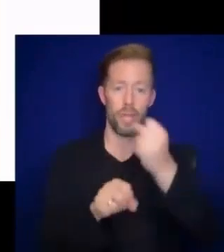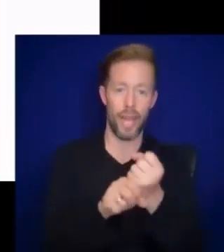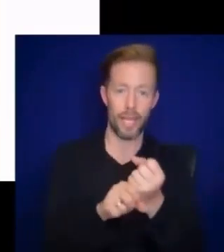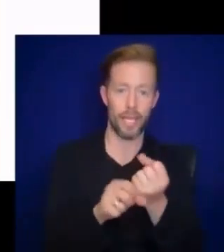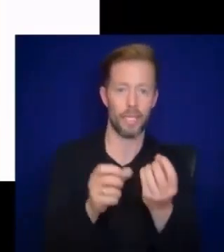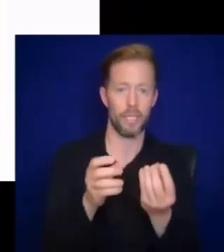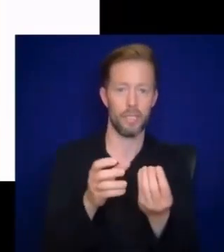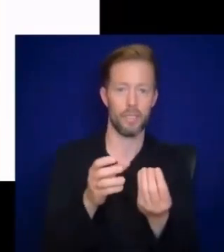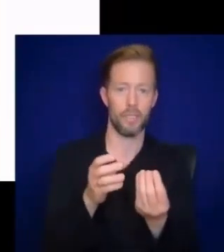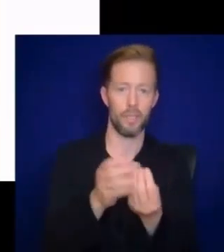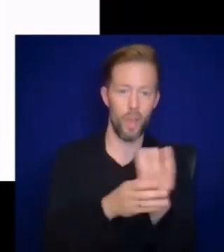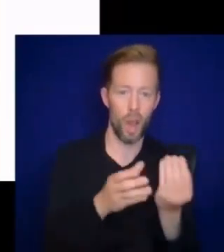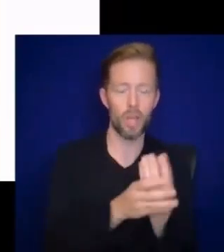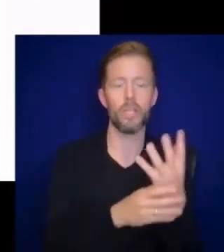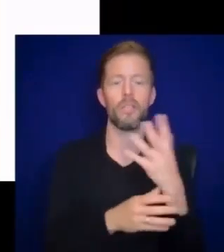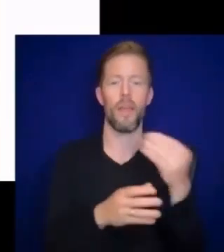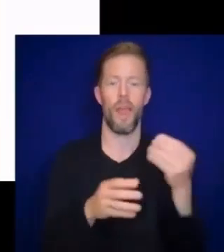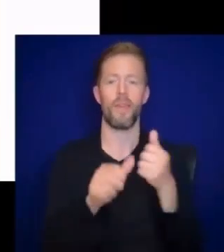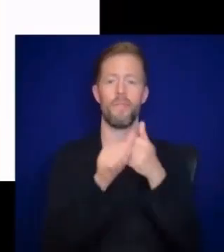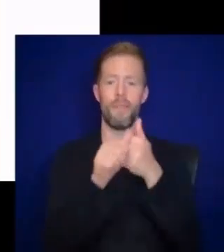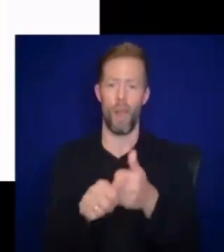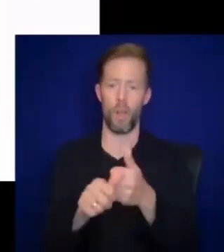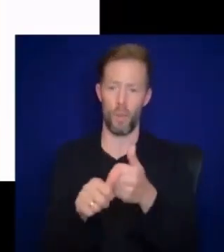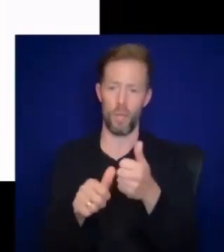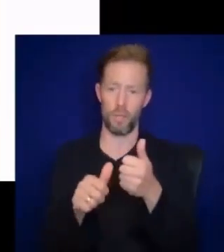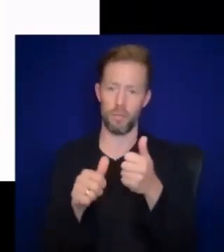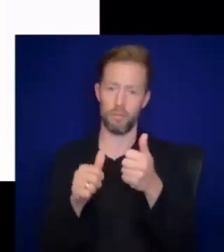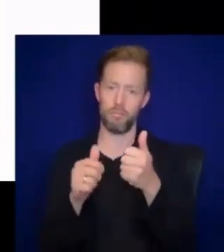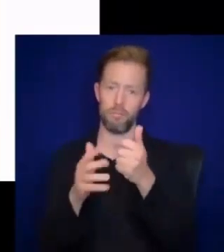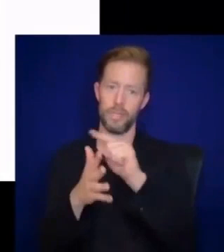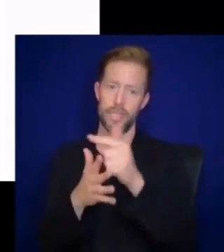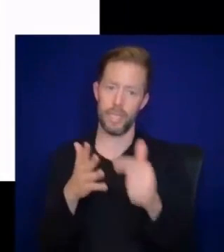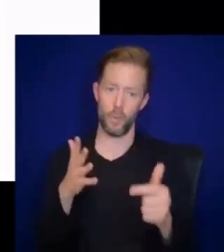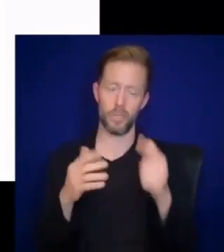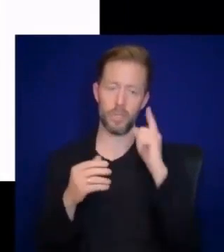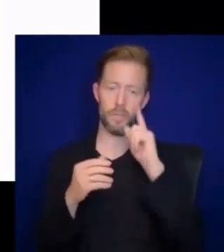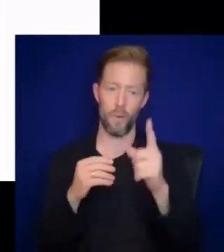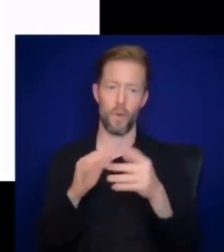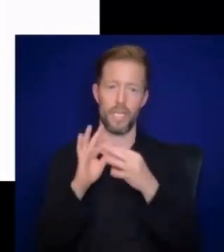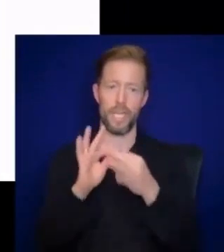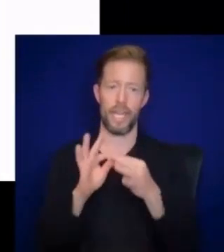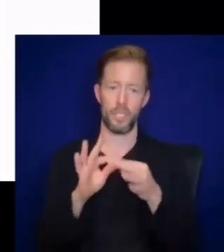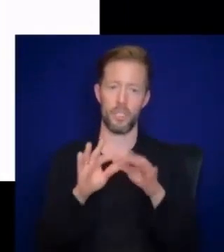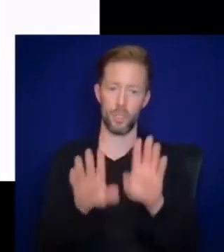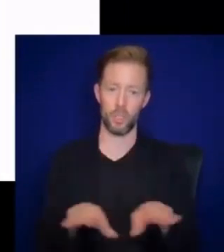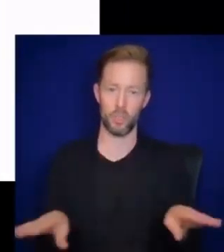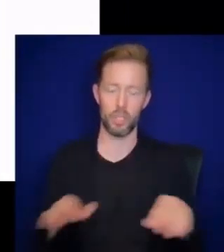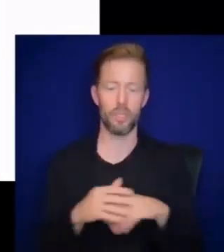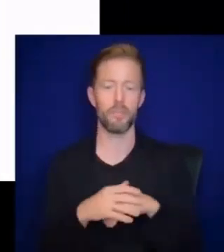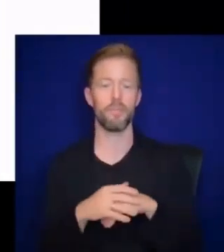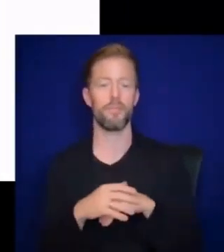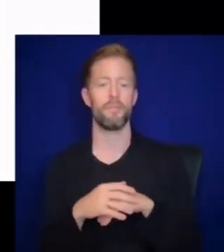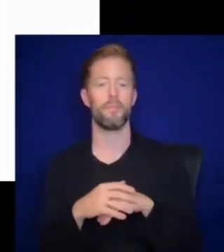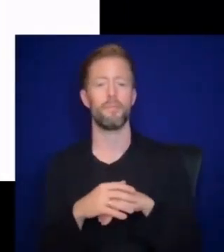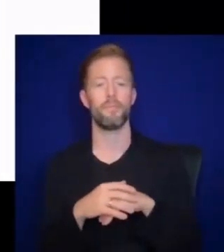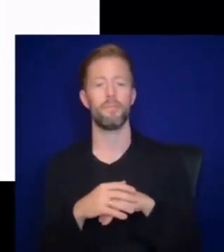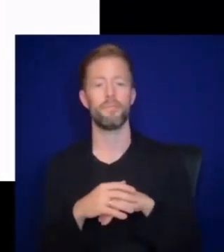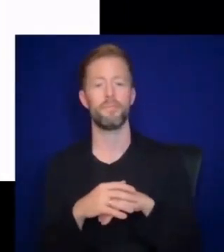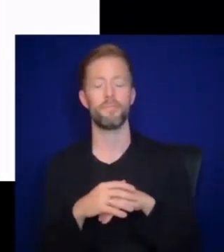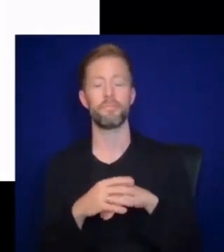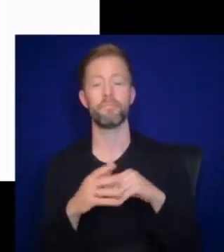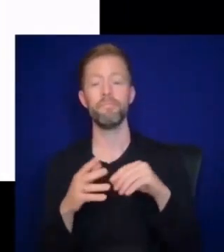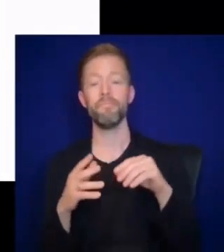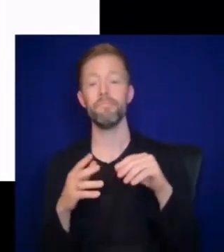about creating gardens and following a sequence for engaging children,